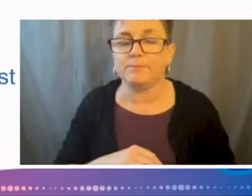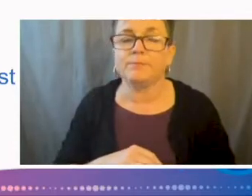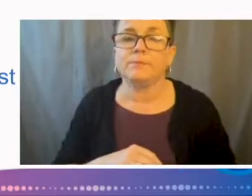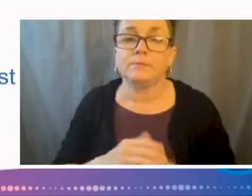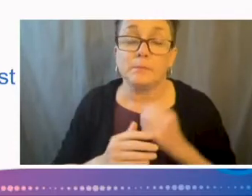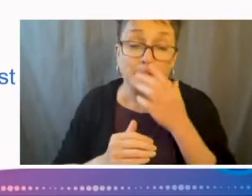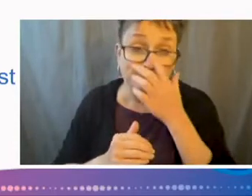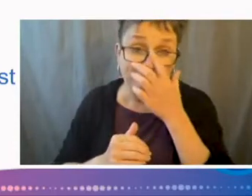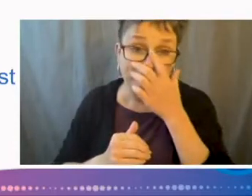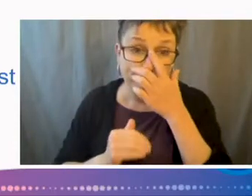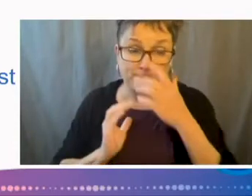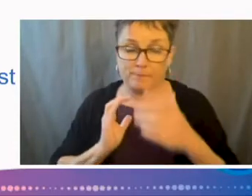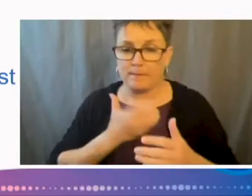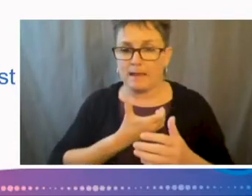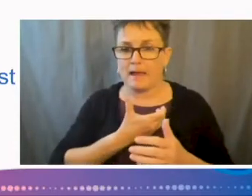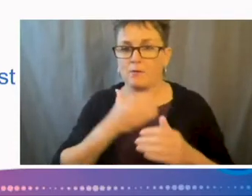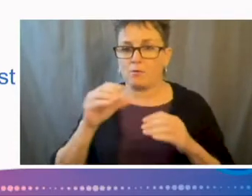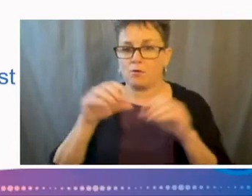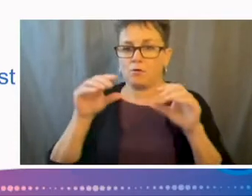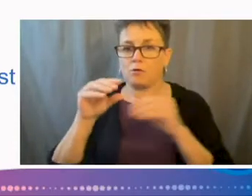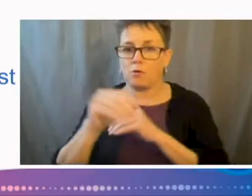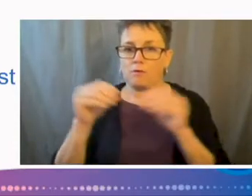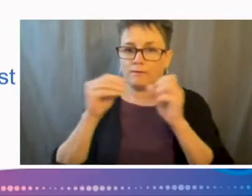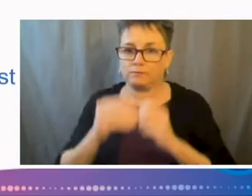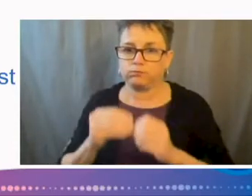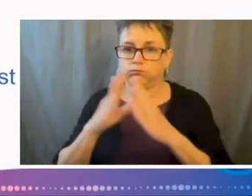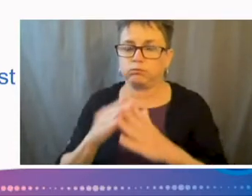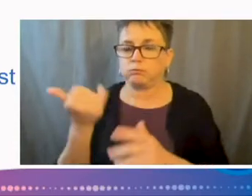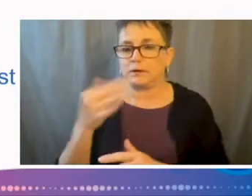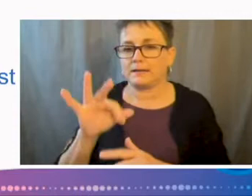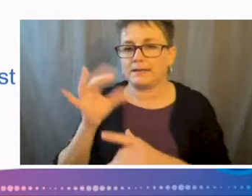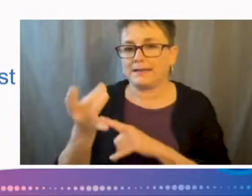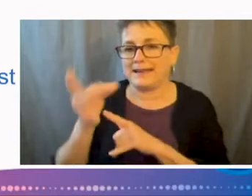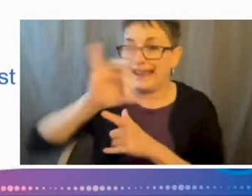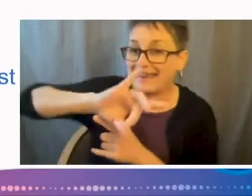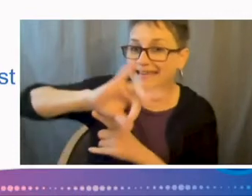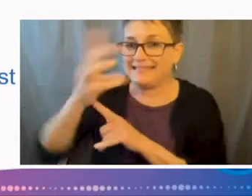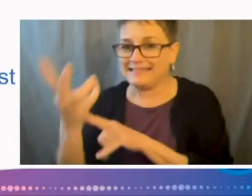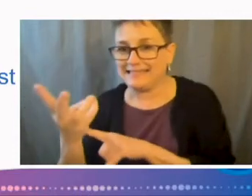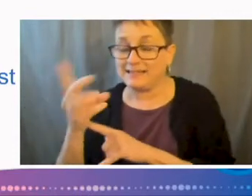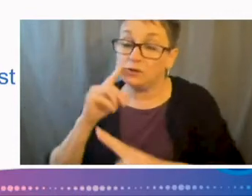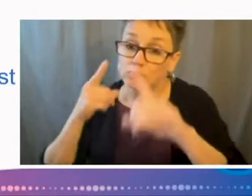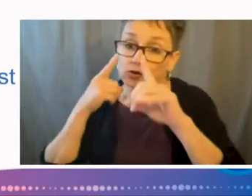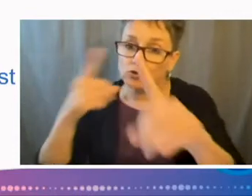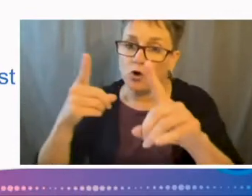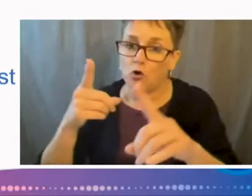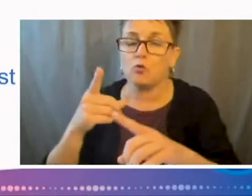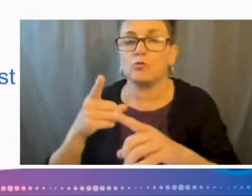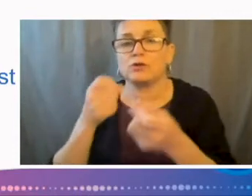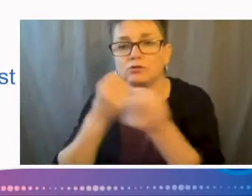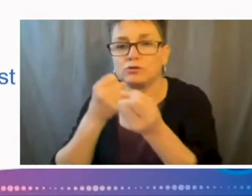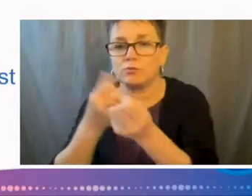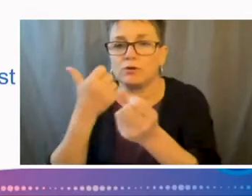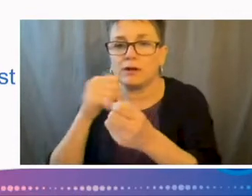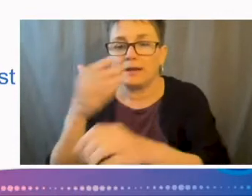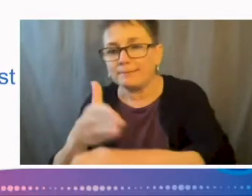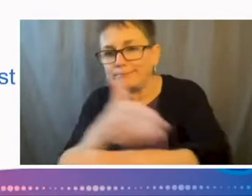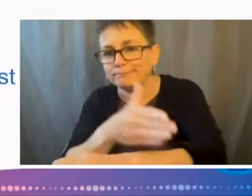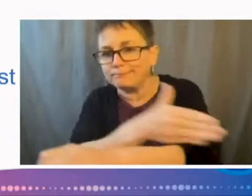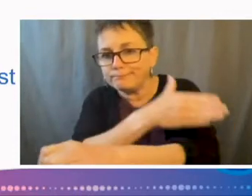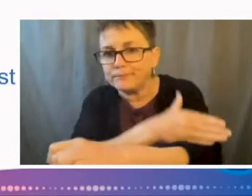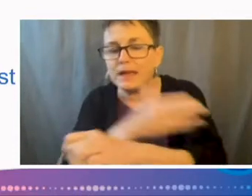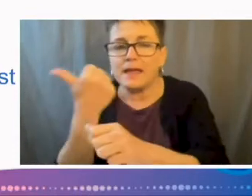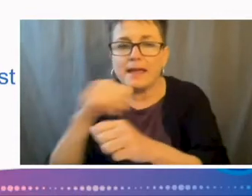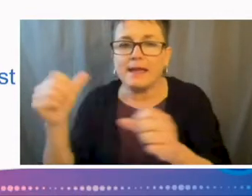Our office began in 1986 with the primary purpose to support and enhance New Jersey Transit's safety initiative